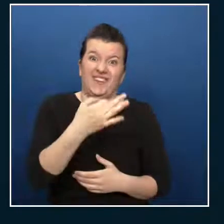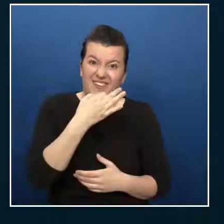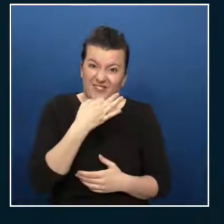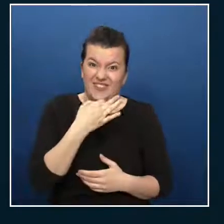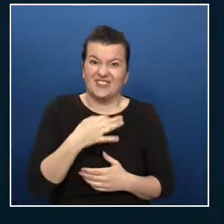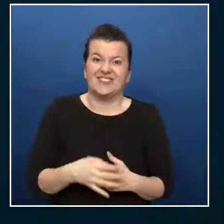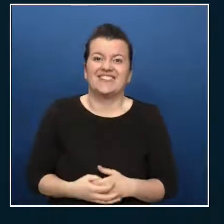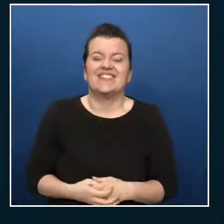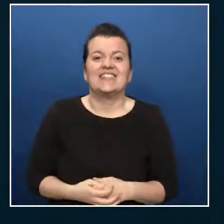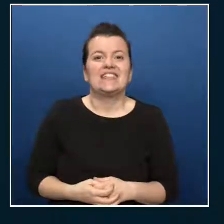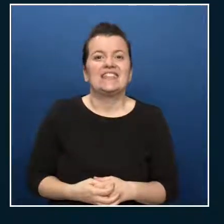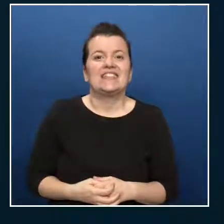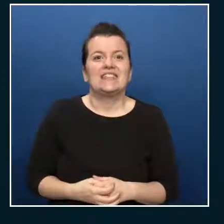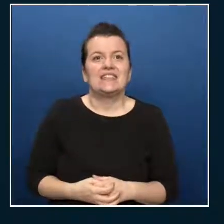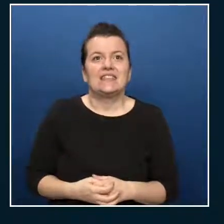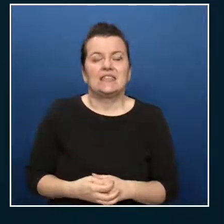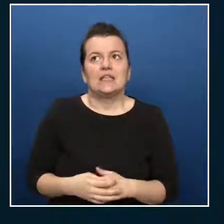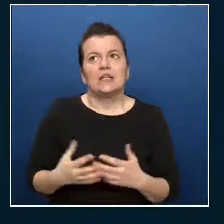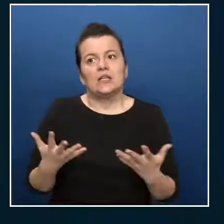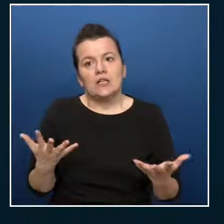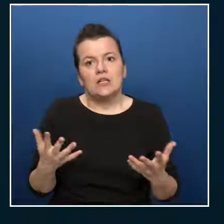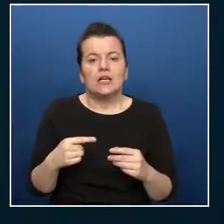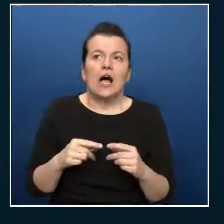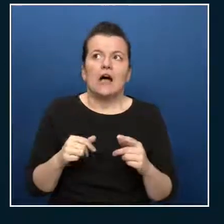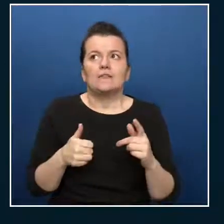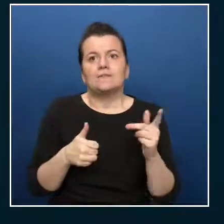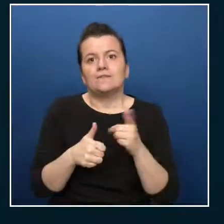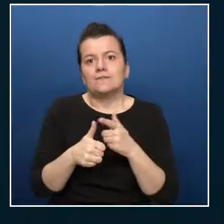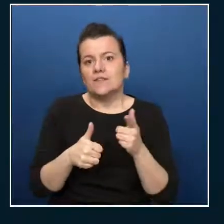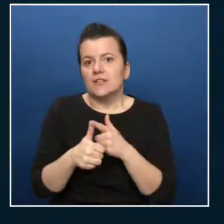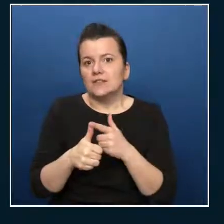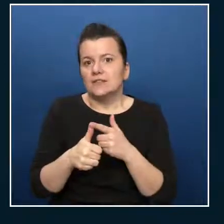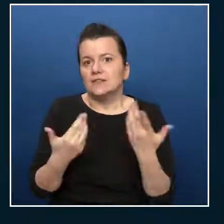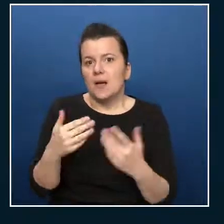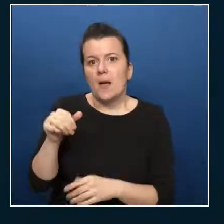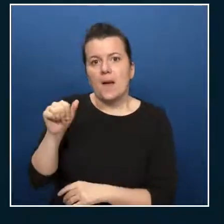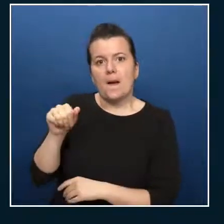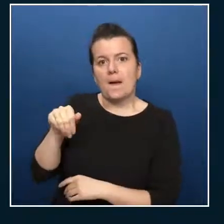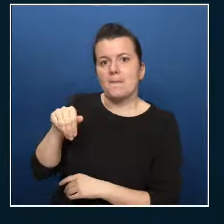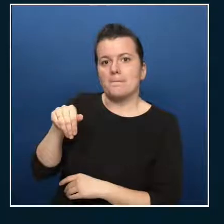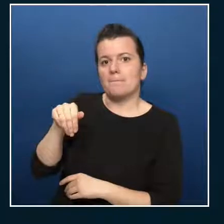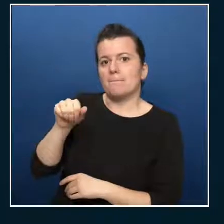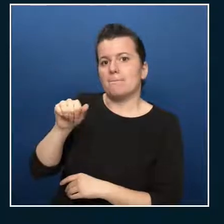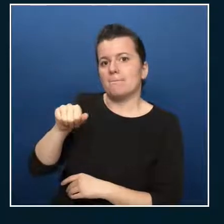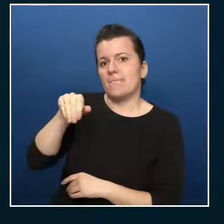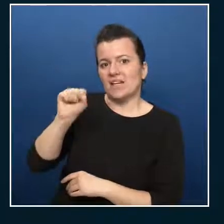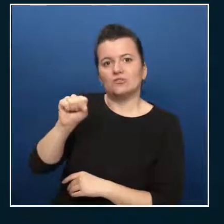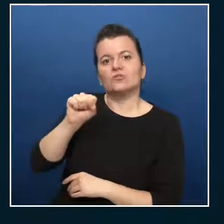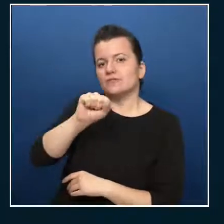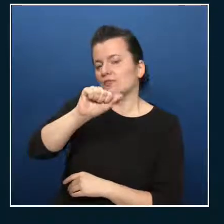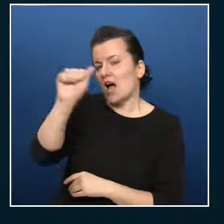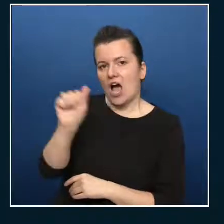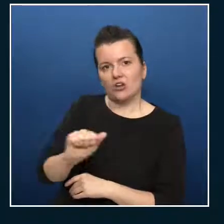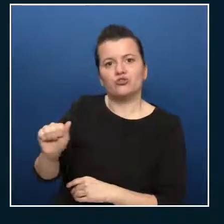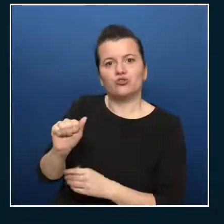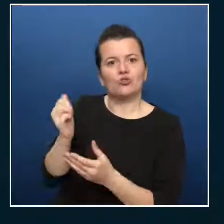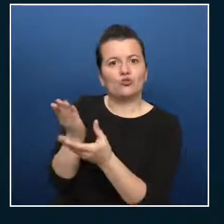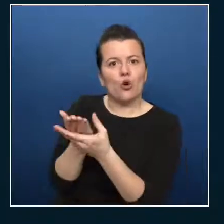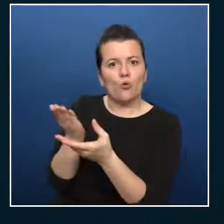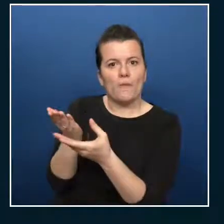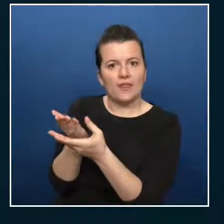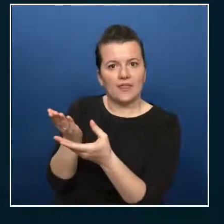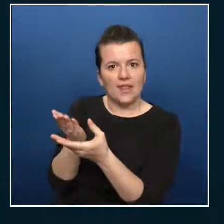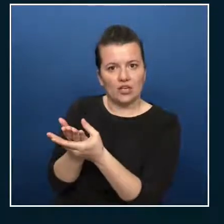the number one resource is the Microsoft Azure documentation, and of course, if you're